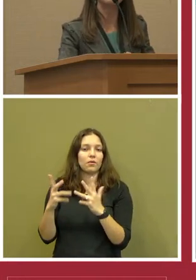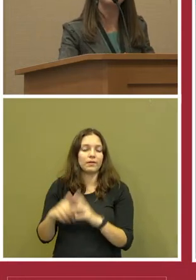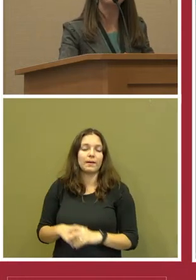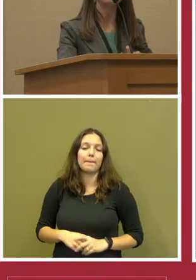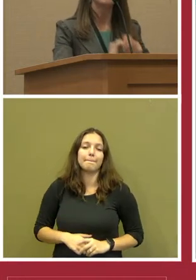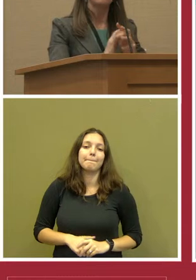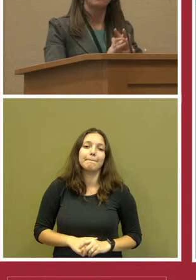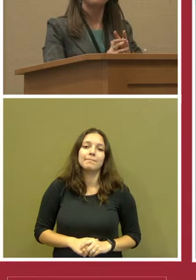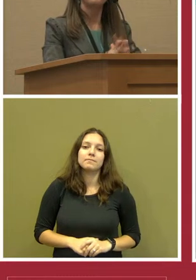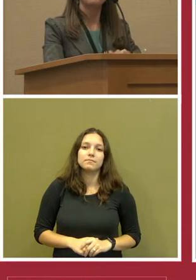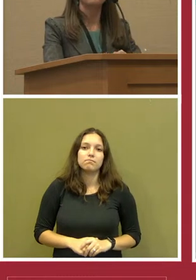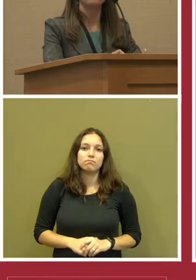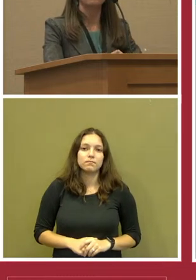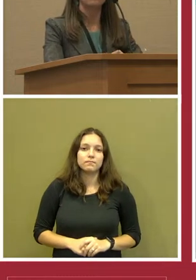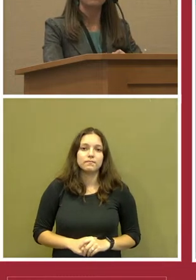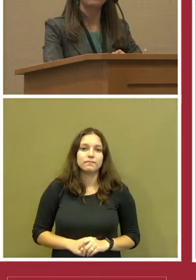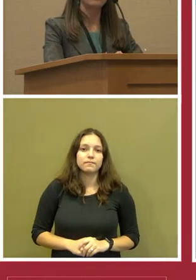then